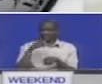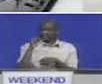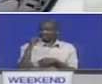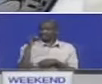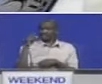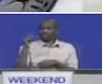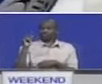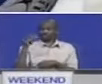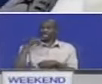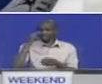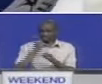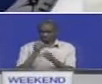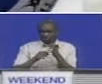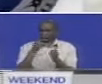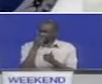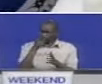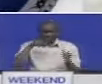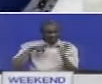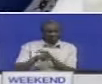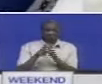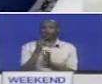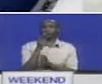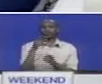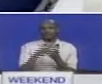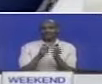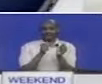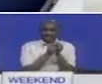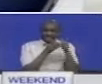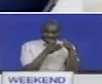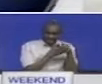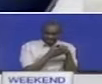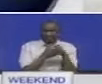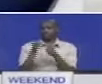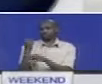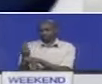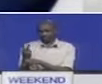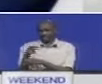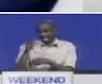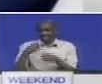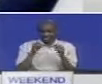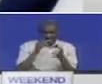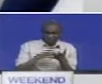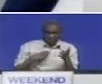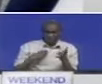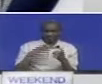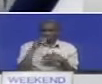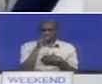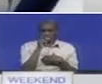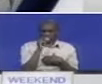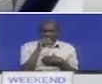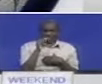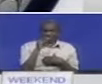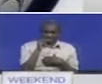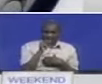Kenya's rescue, scoring two quick tries to salvage a 19-12 win. Other try scorers in that match were Collins Injera and